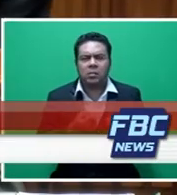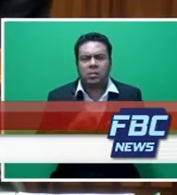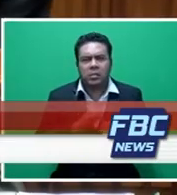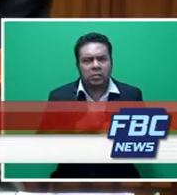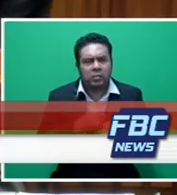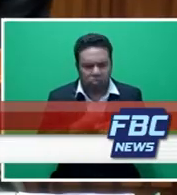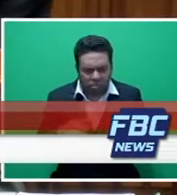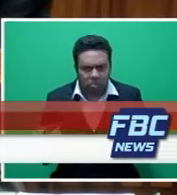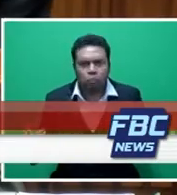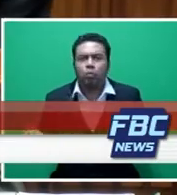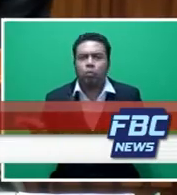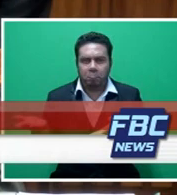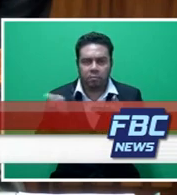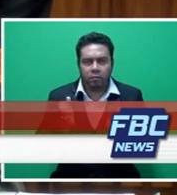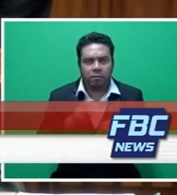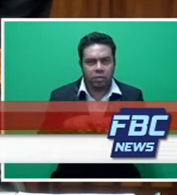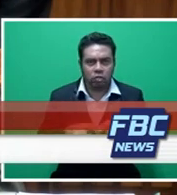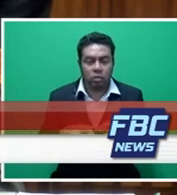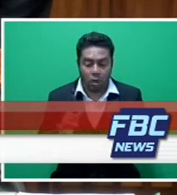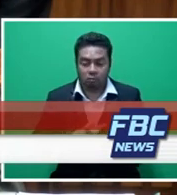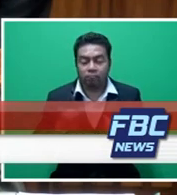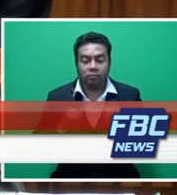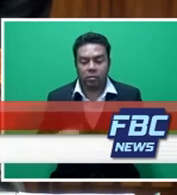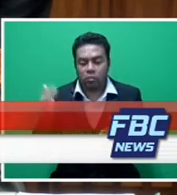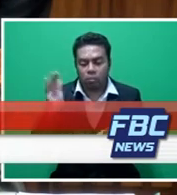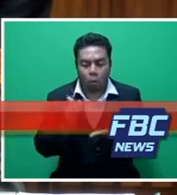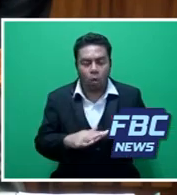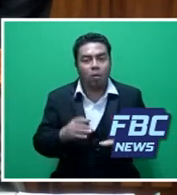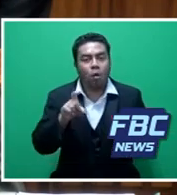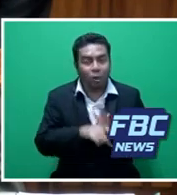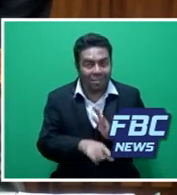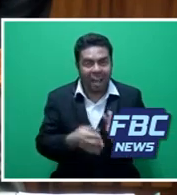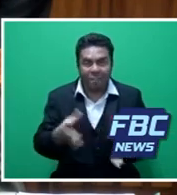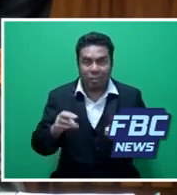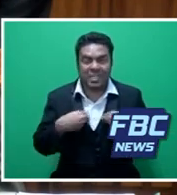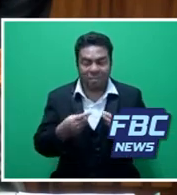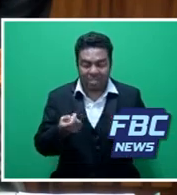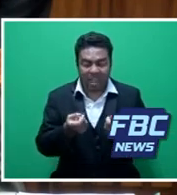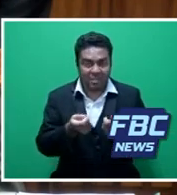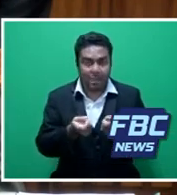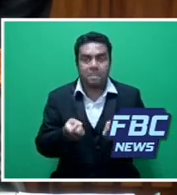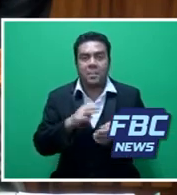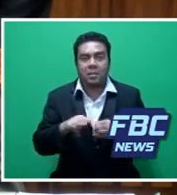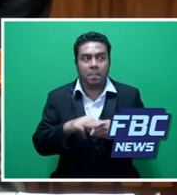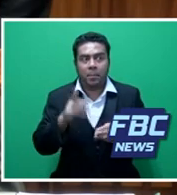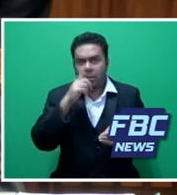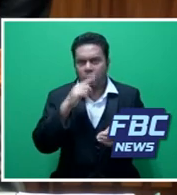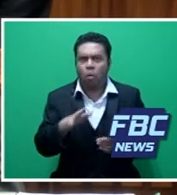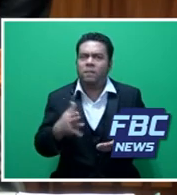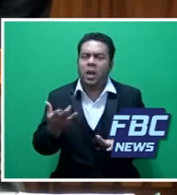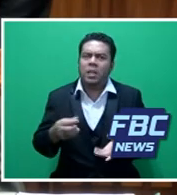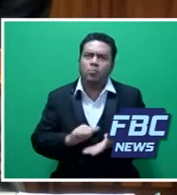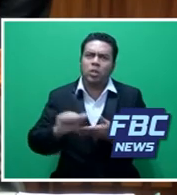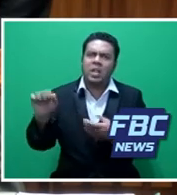cover variable operating costs with a very small margin. Mr. Speaker, sir, I've received text messages from people exporting yangona and